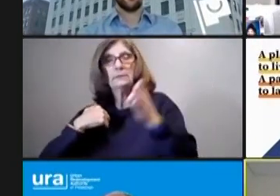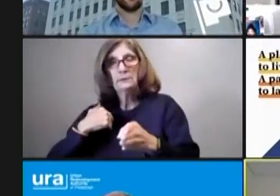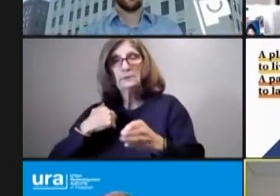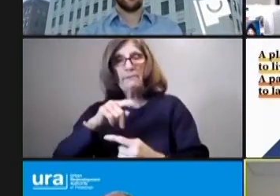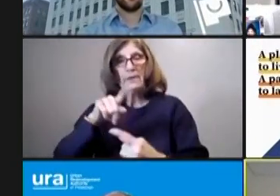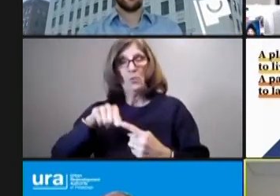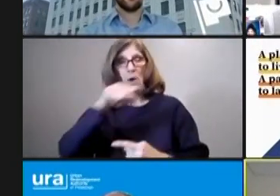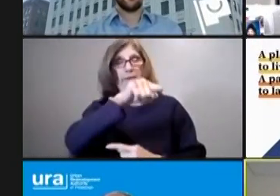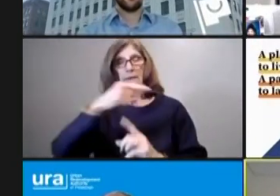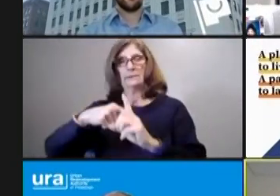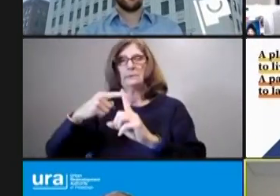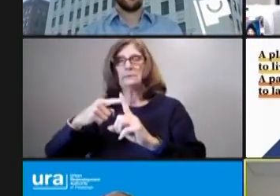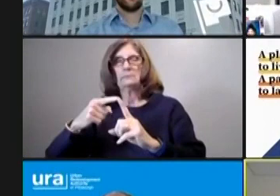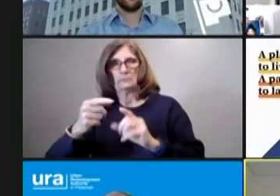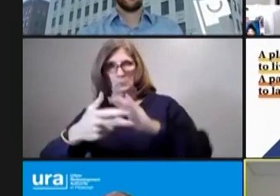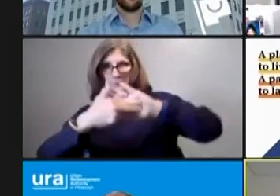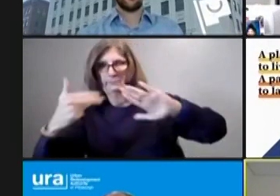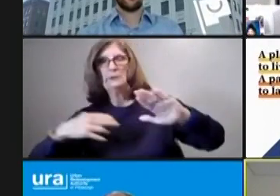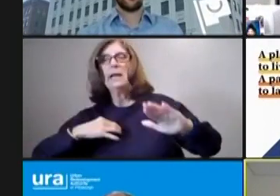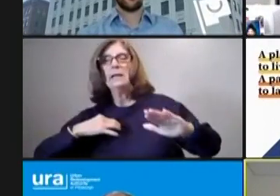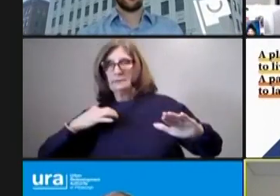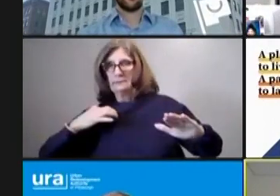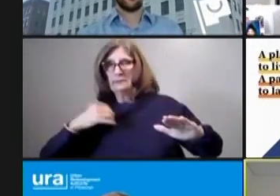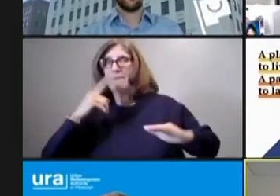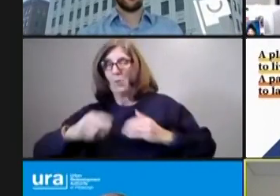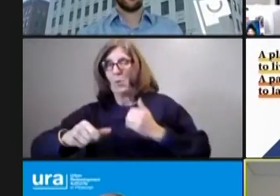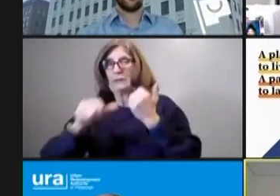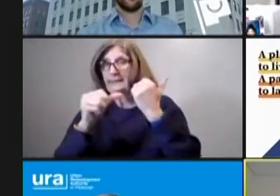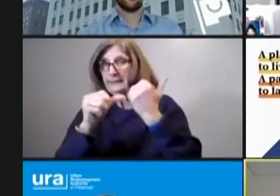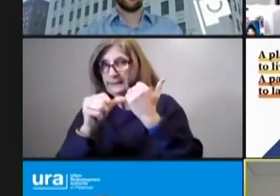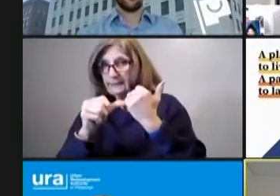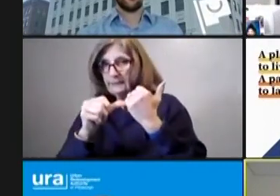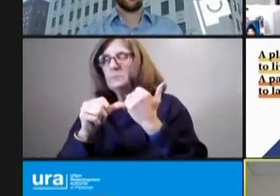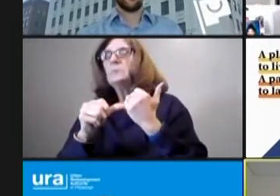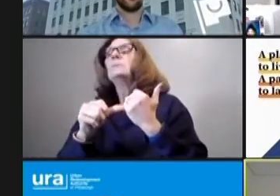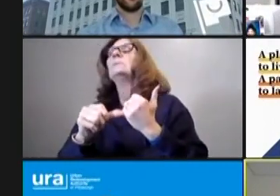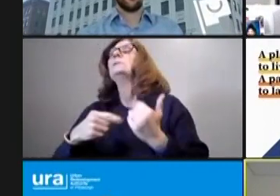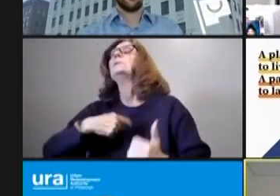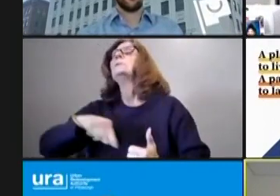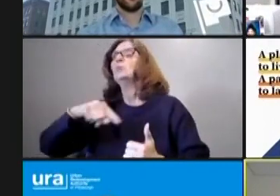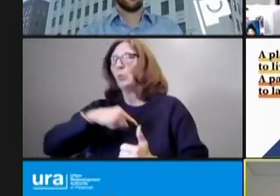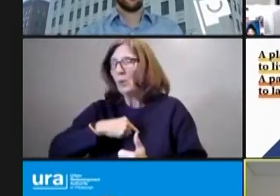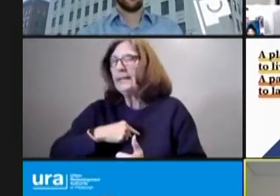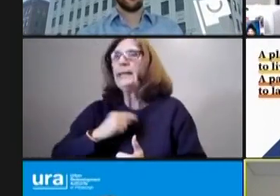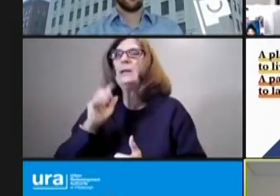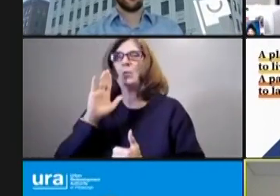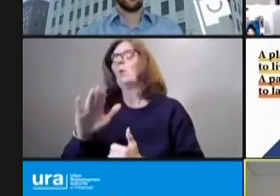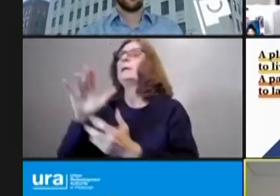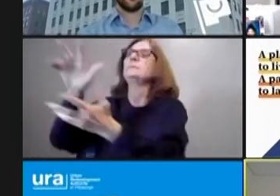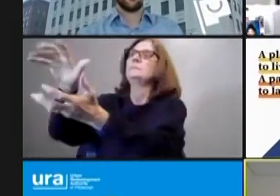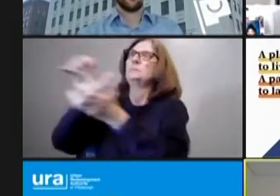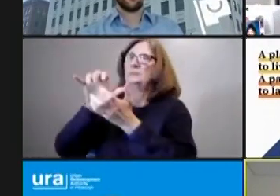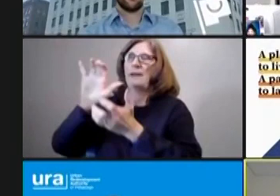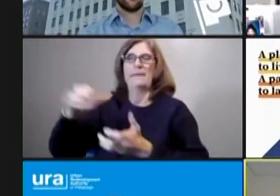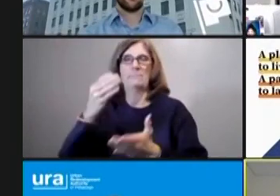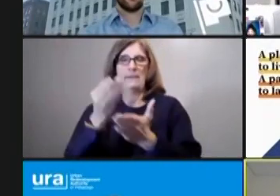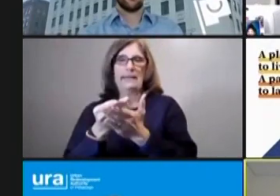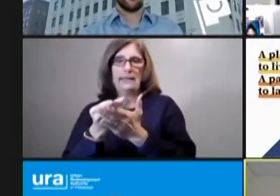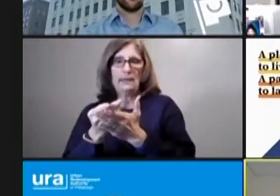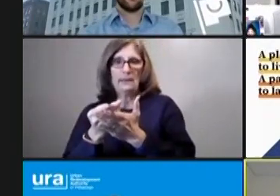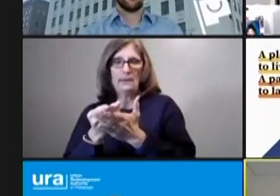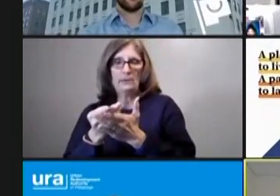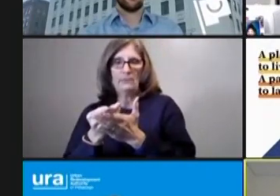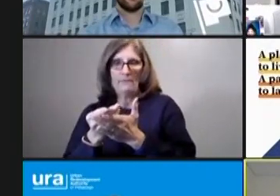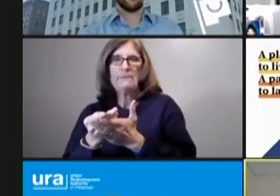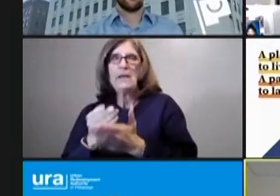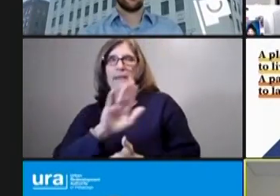tenants are deemed eligible for rental assistance through our programs, we will then pay out of this fund their